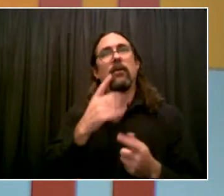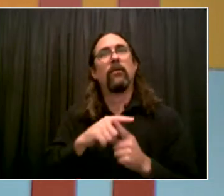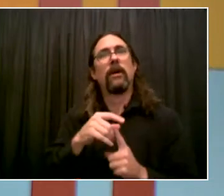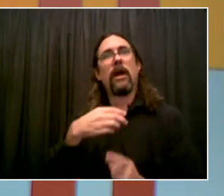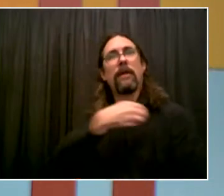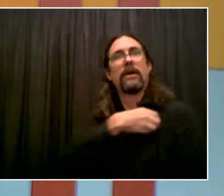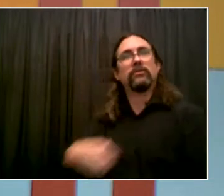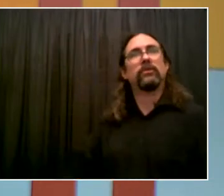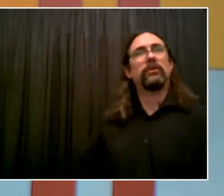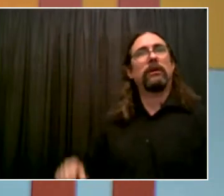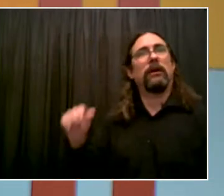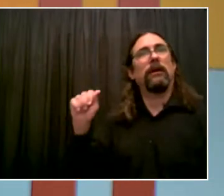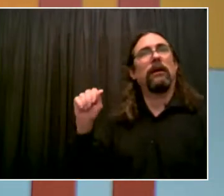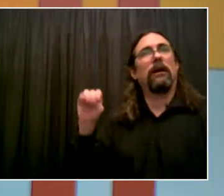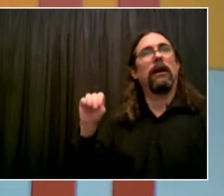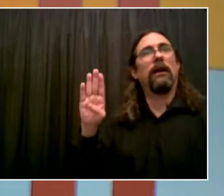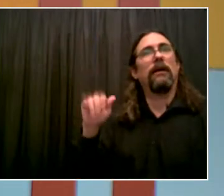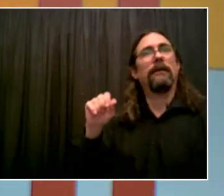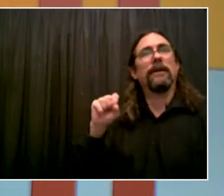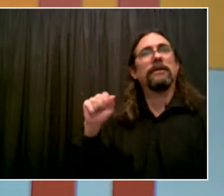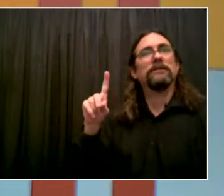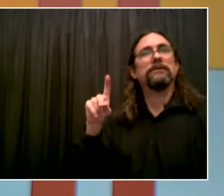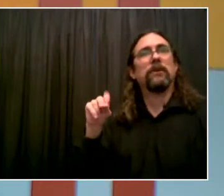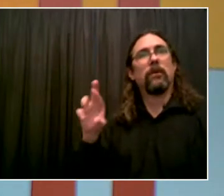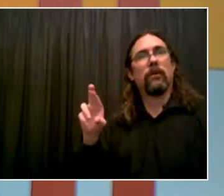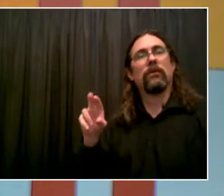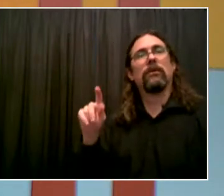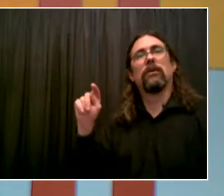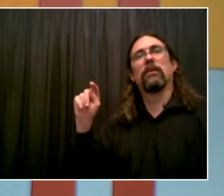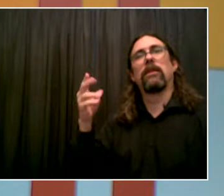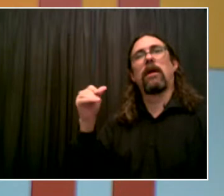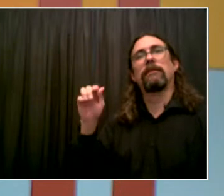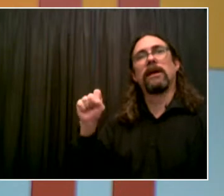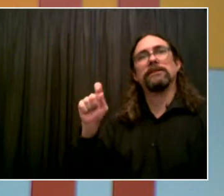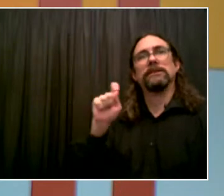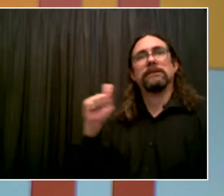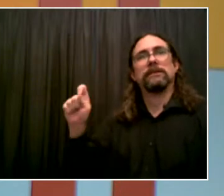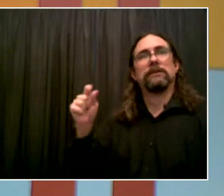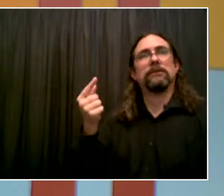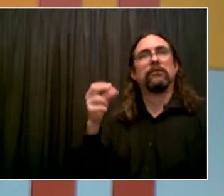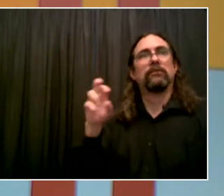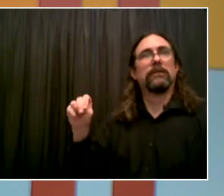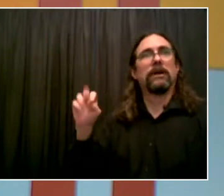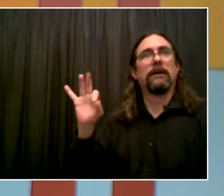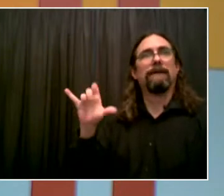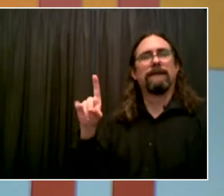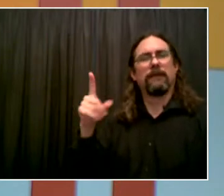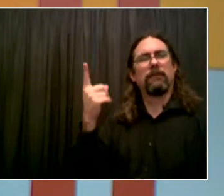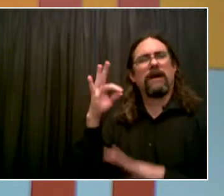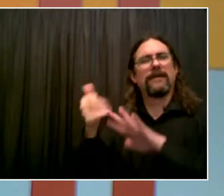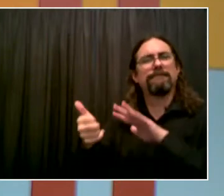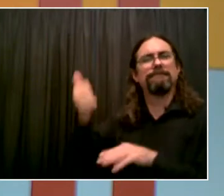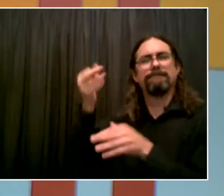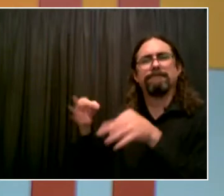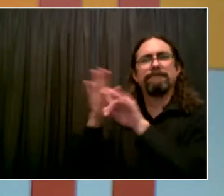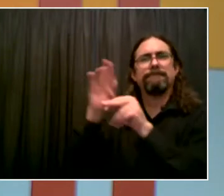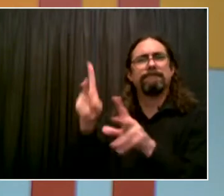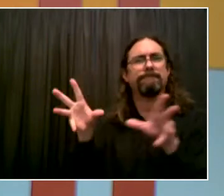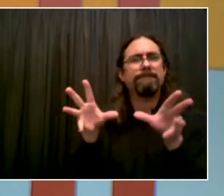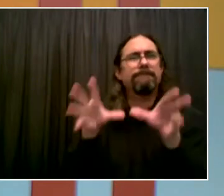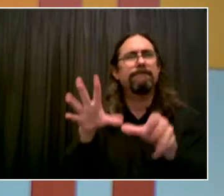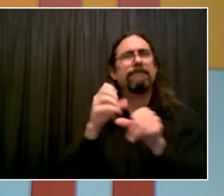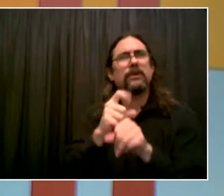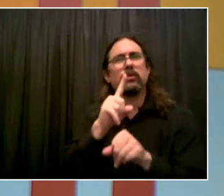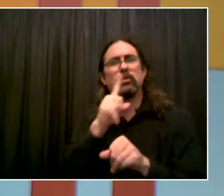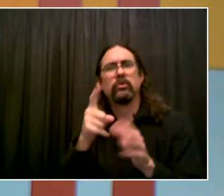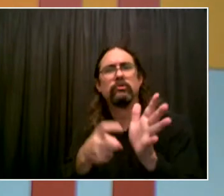voice for vaccination and for making sure the General Assembly is done the right way. She is going to be visiting our vaccine workers this morning, which they're going to